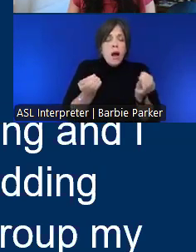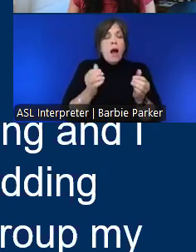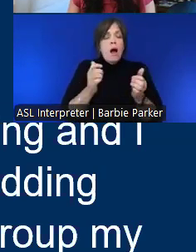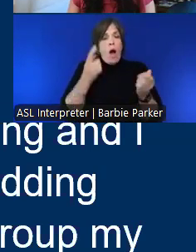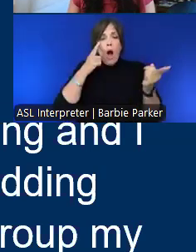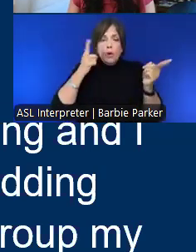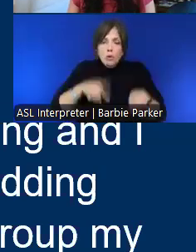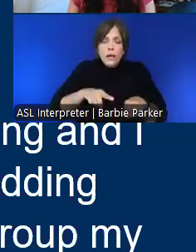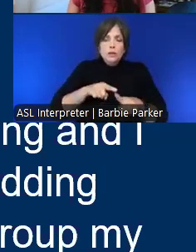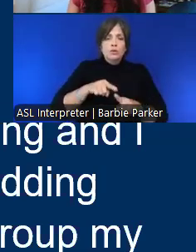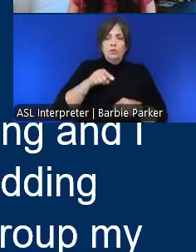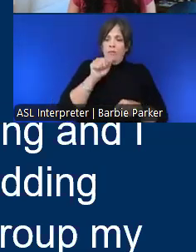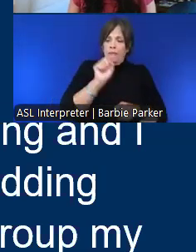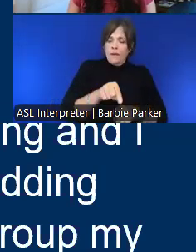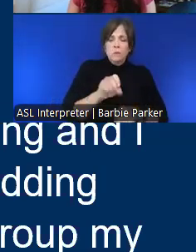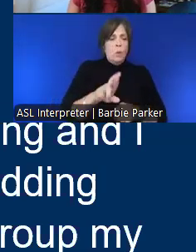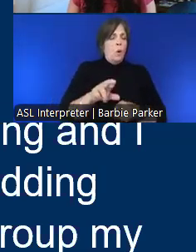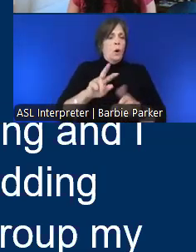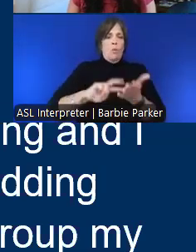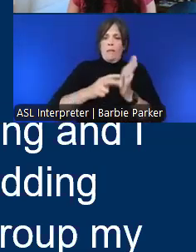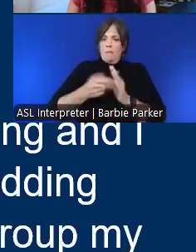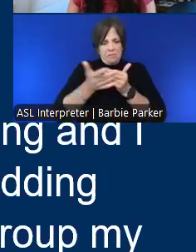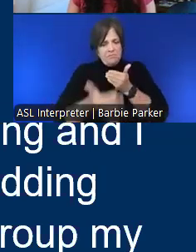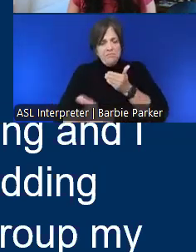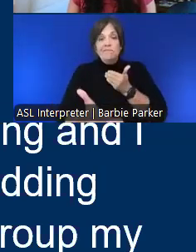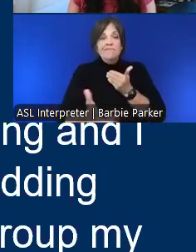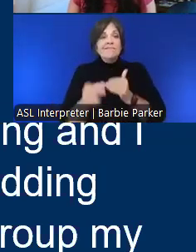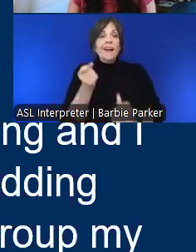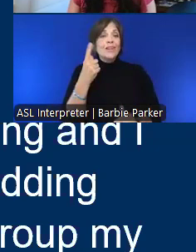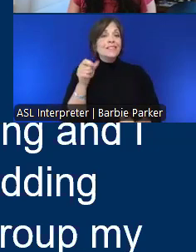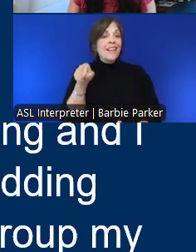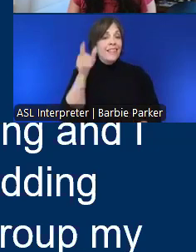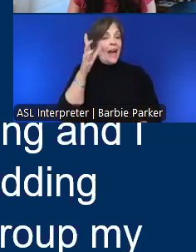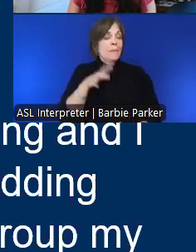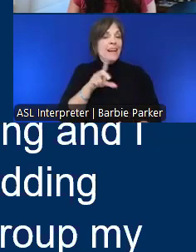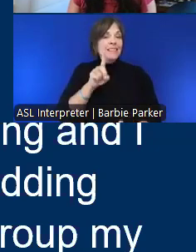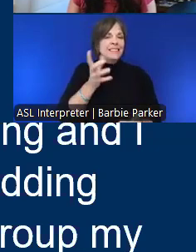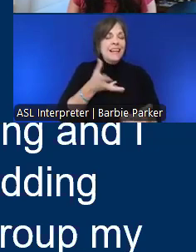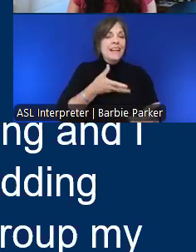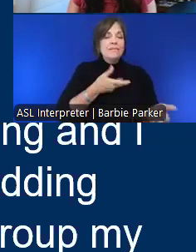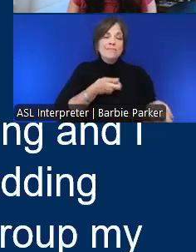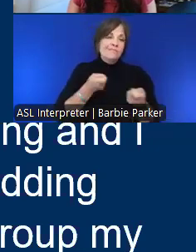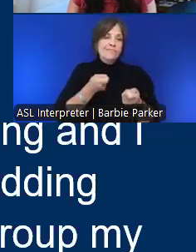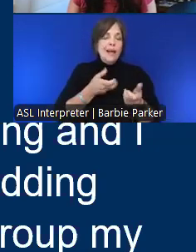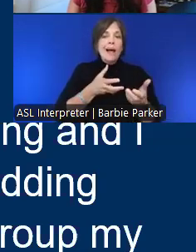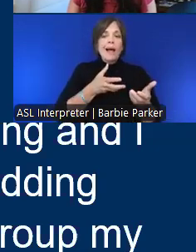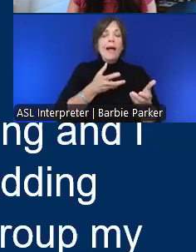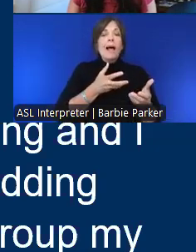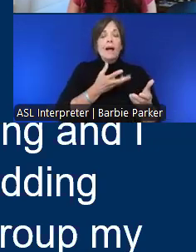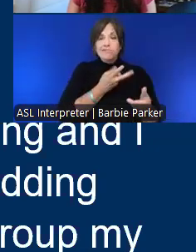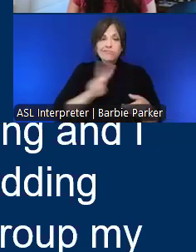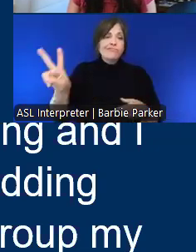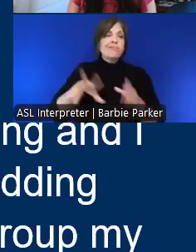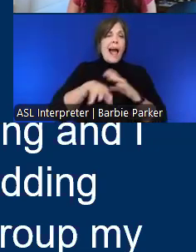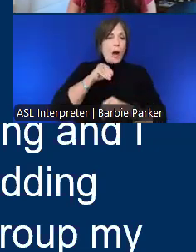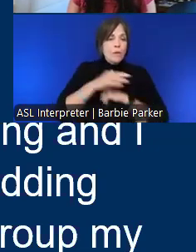implications of that would be. That man was actually able to take me out of the country, leave with me,